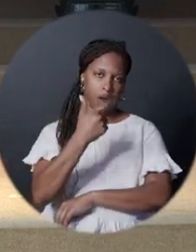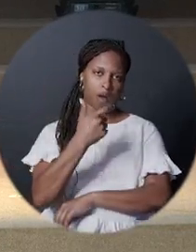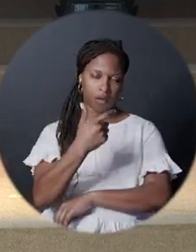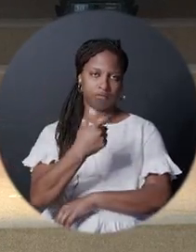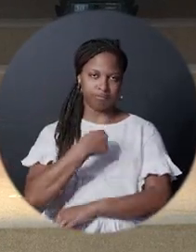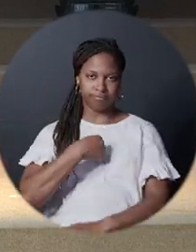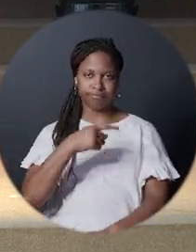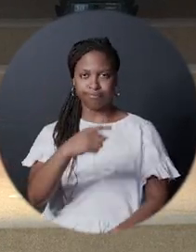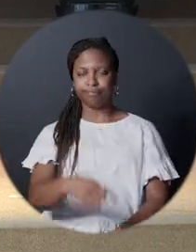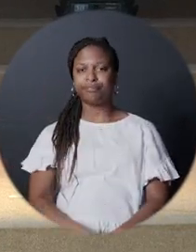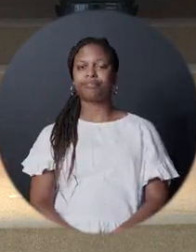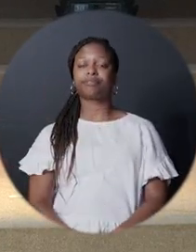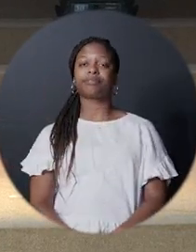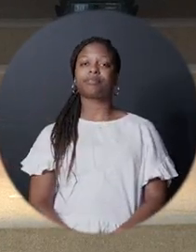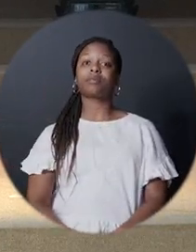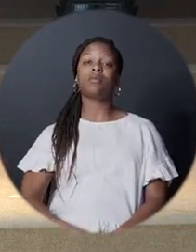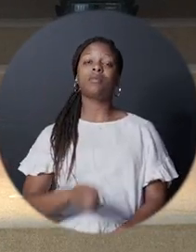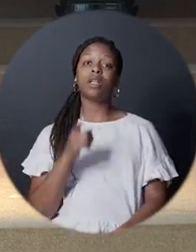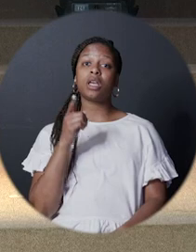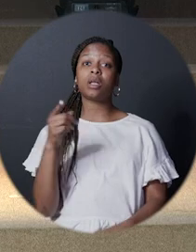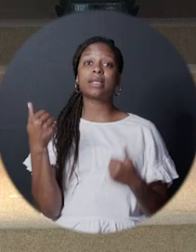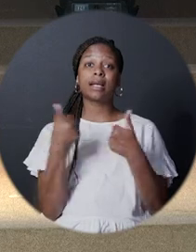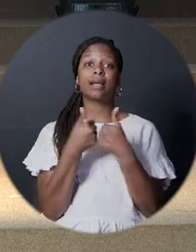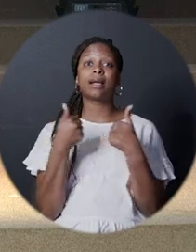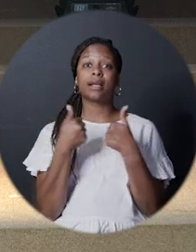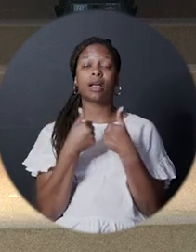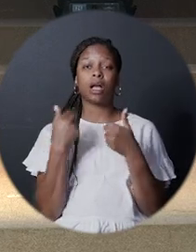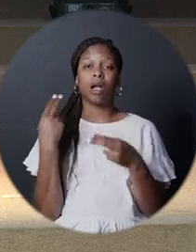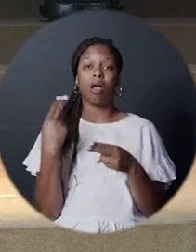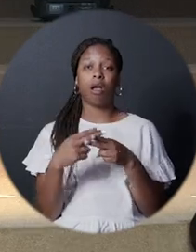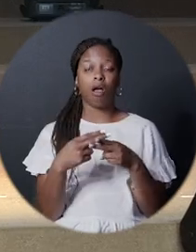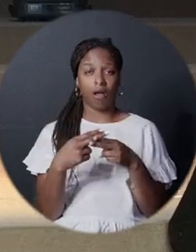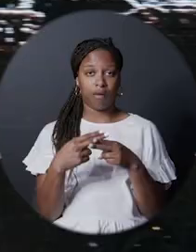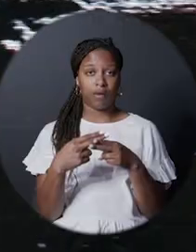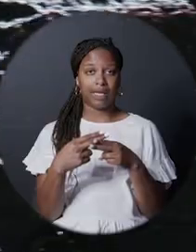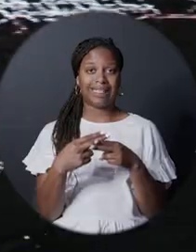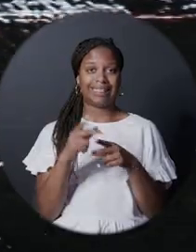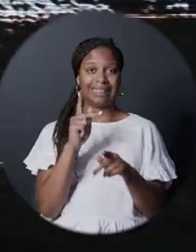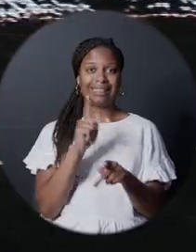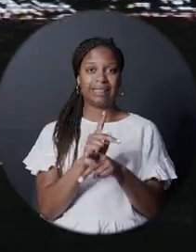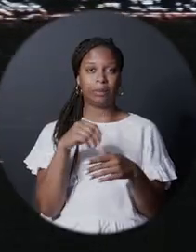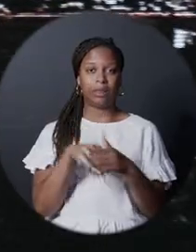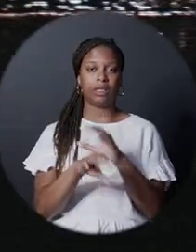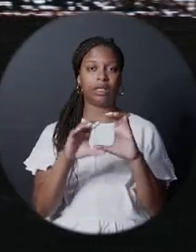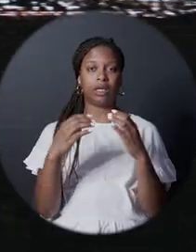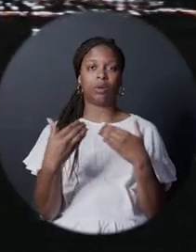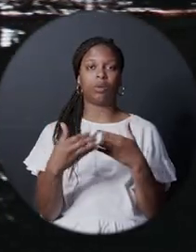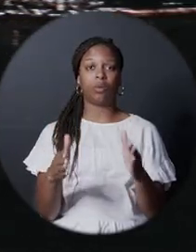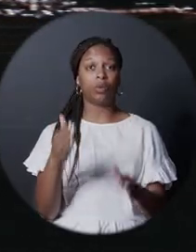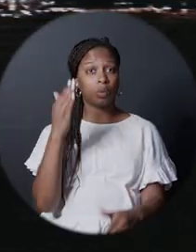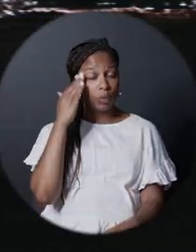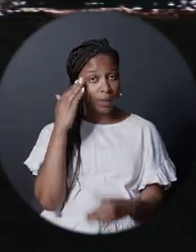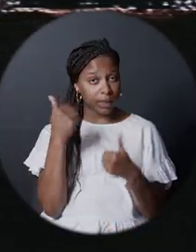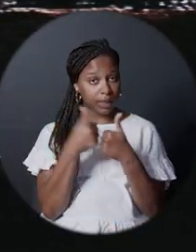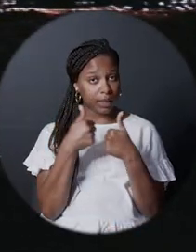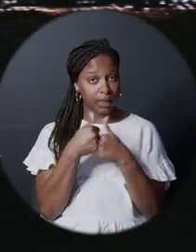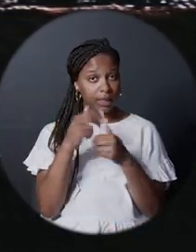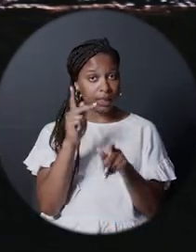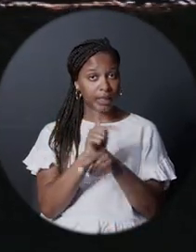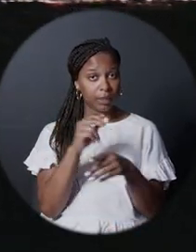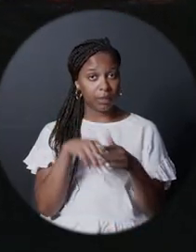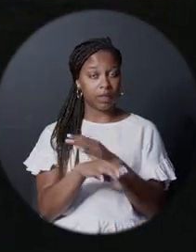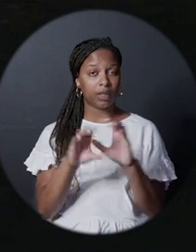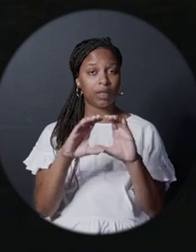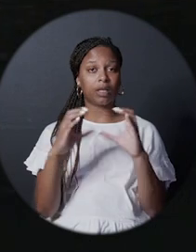day long. And there is a game called Keep It in the Classroom. Y'all know that